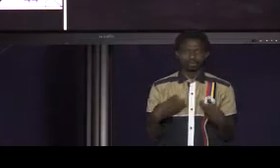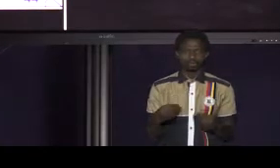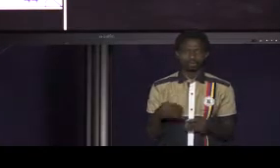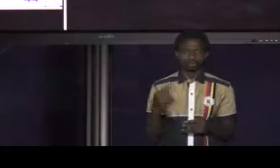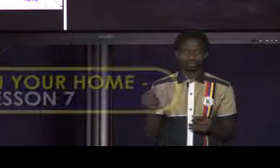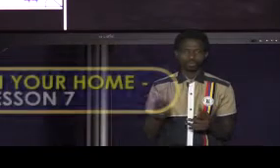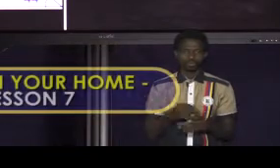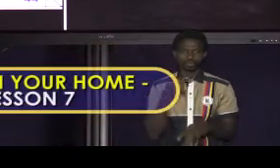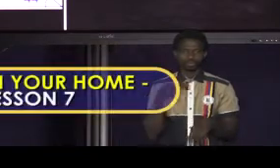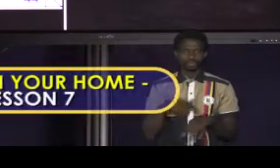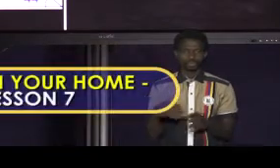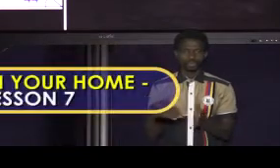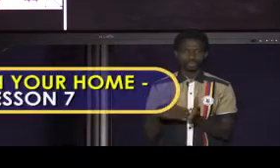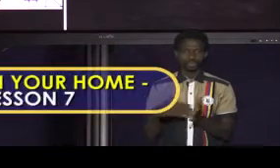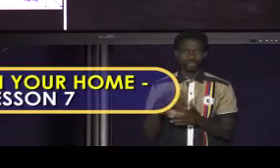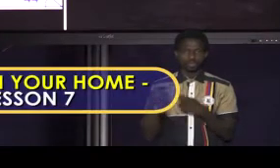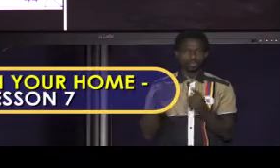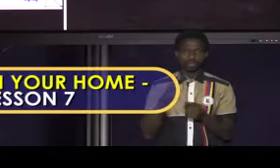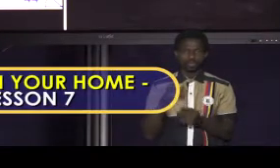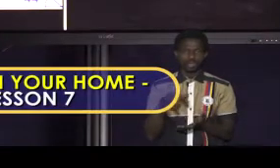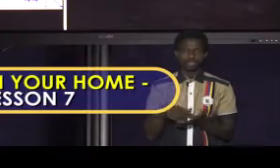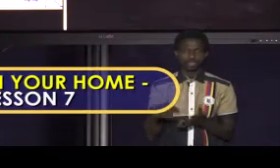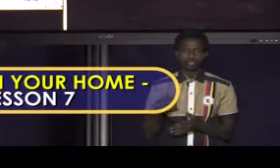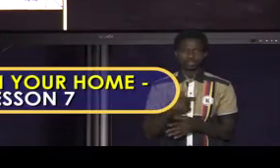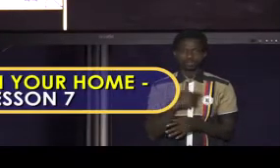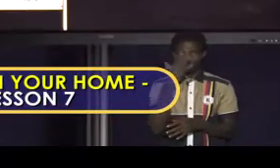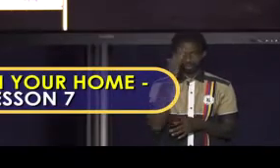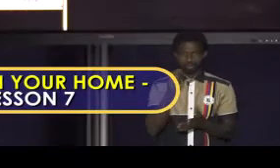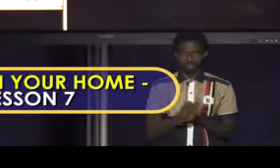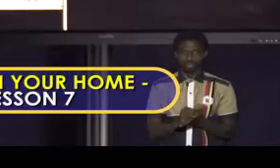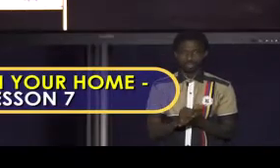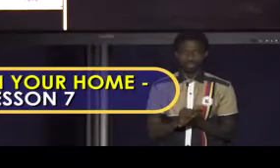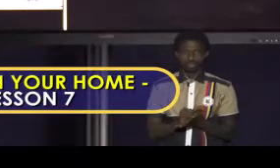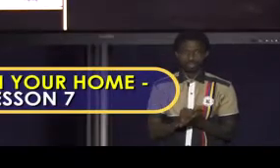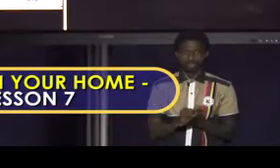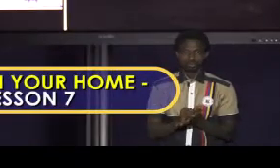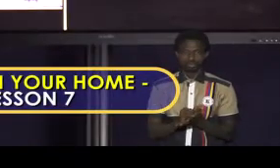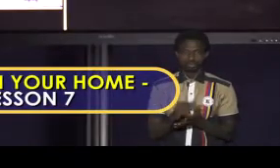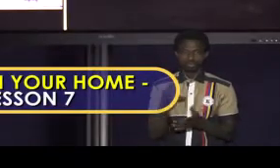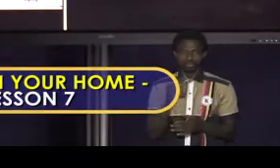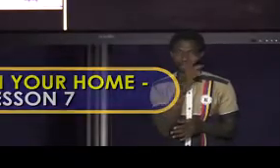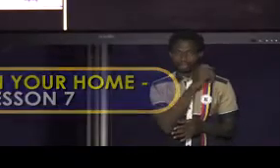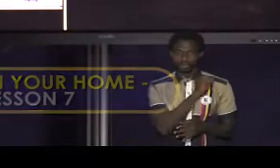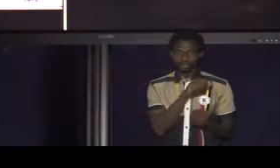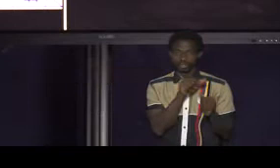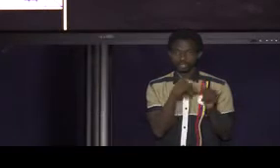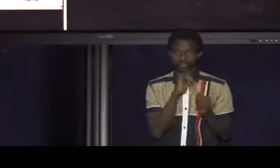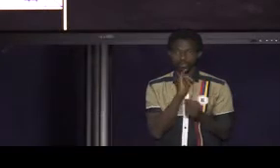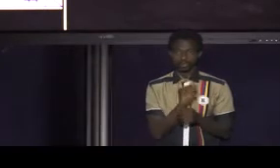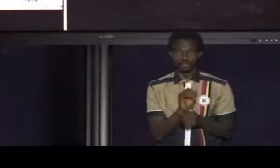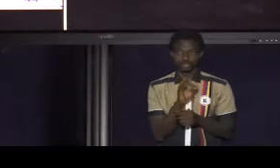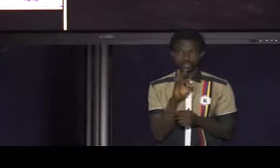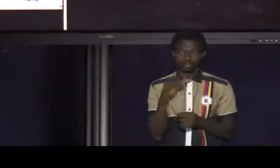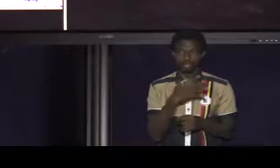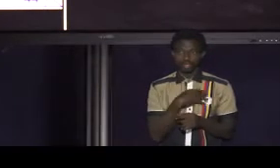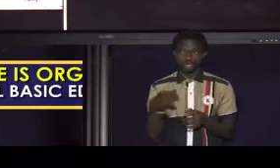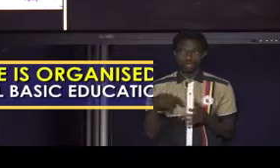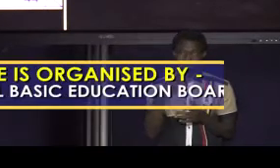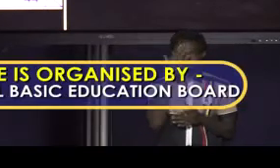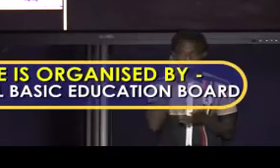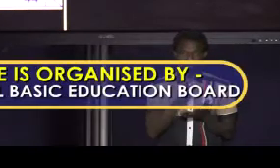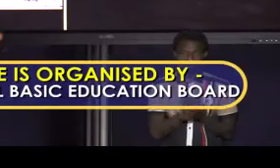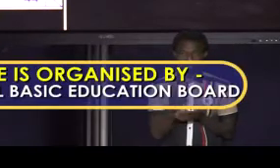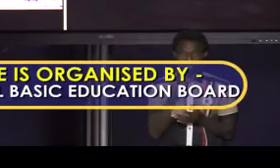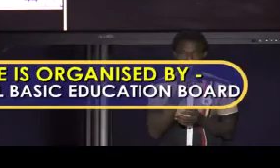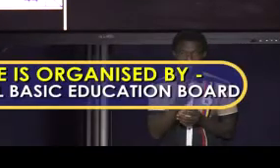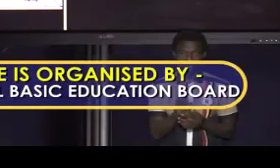time. So again, going by this, we know that the missing angle is f, and we know that there are two angles there that